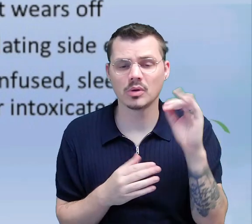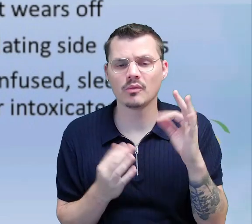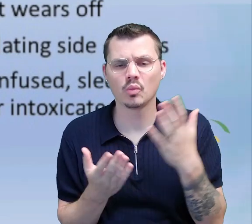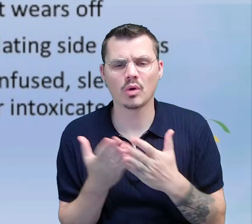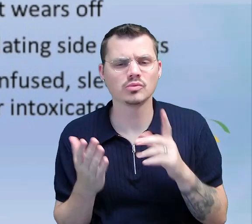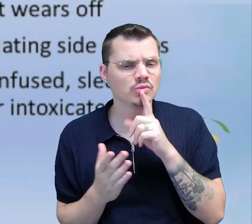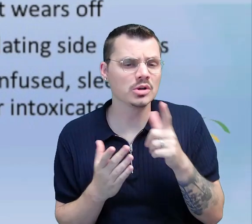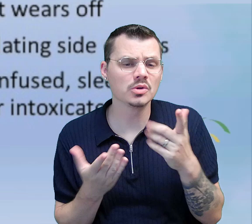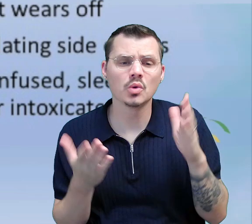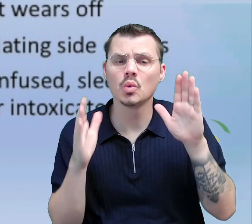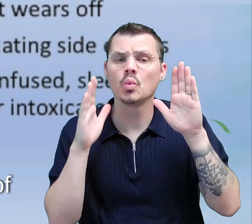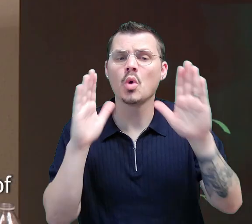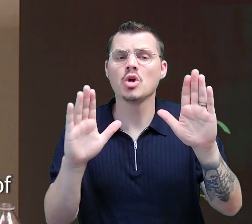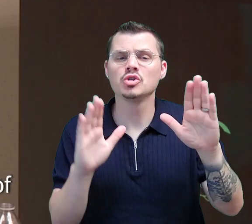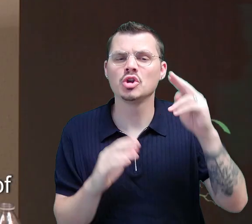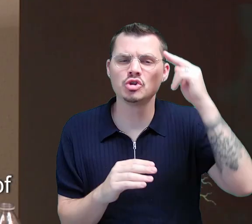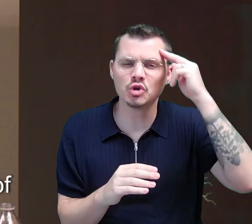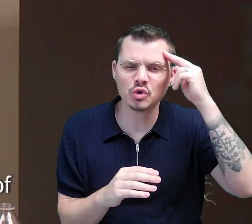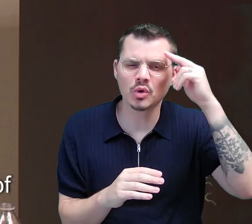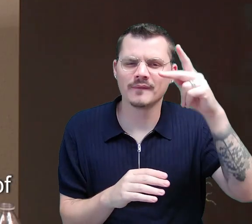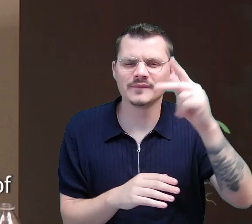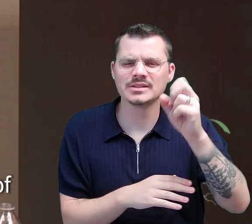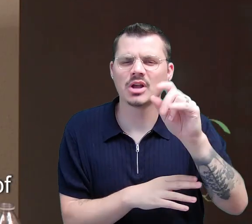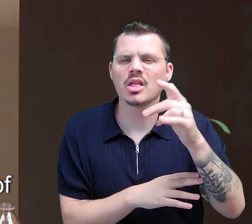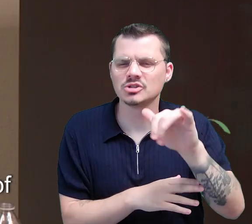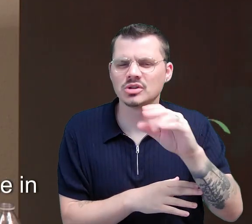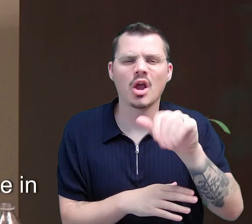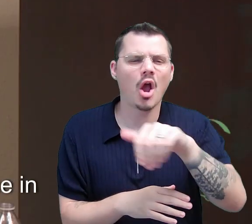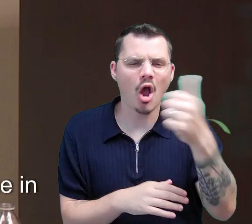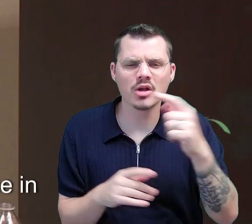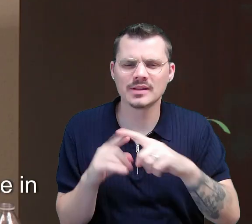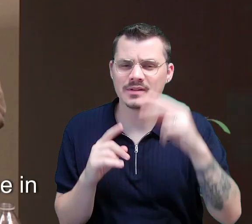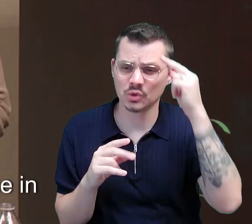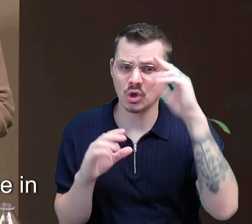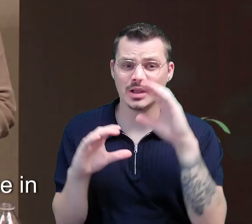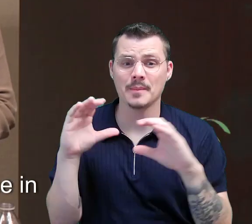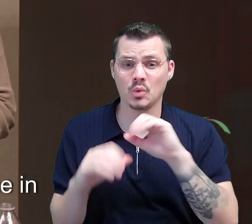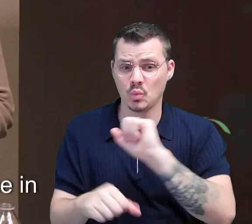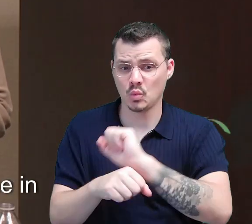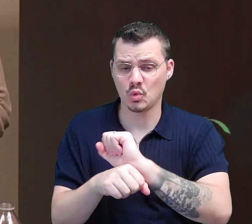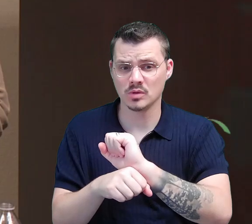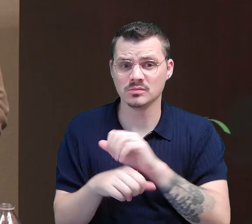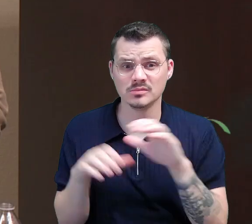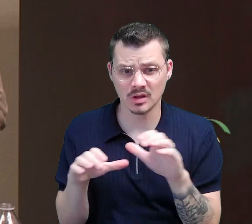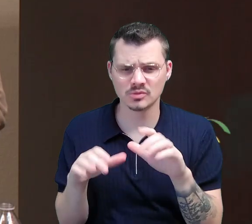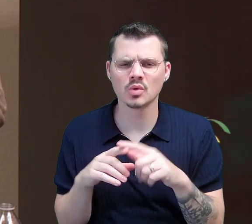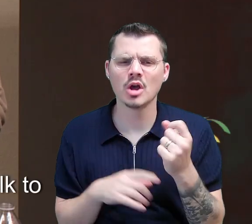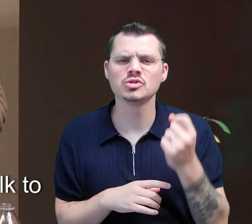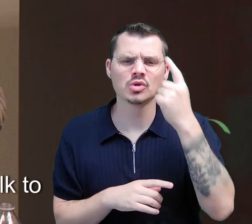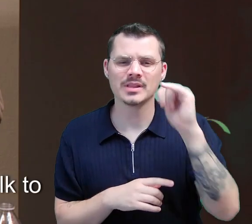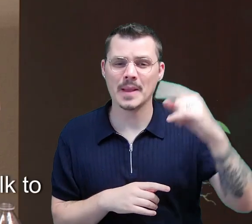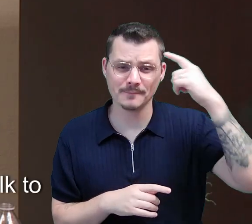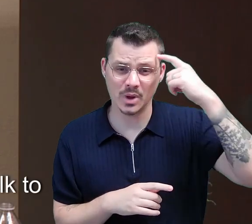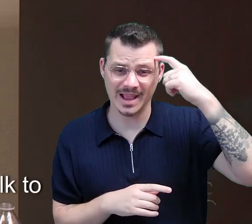some of the really wonderful neurophysiology and other kinds of neurochemical work that's being done in understanding